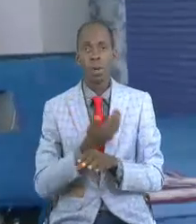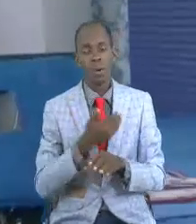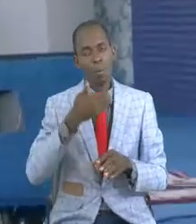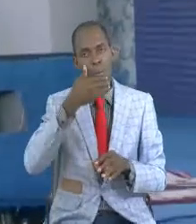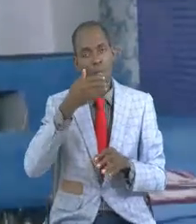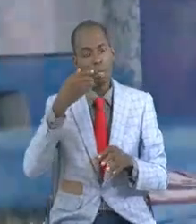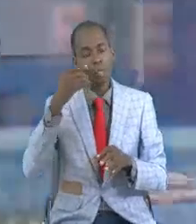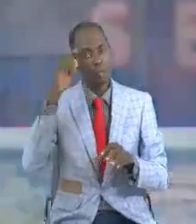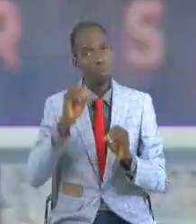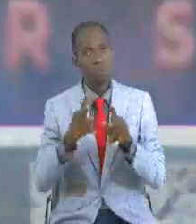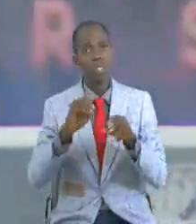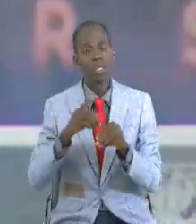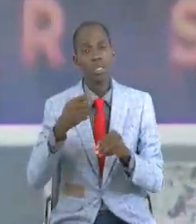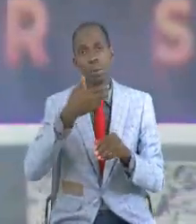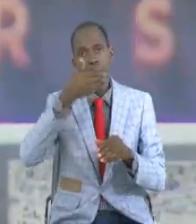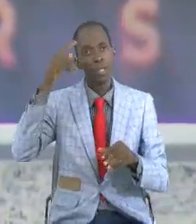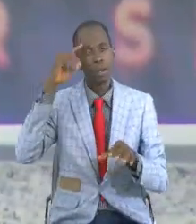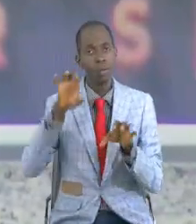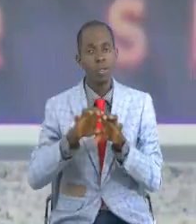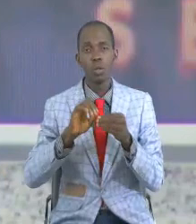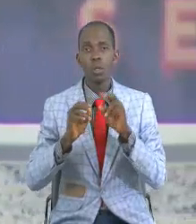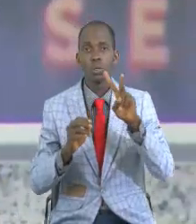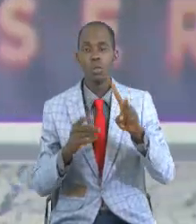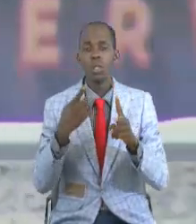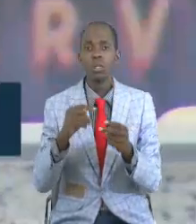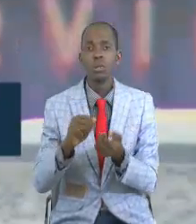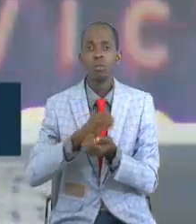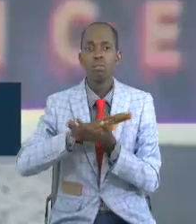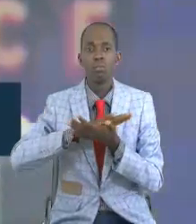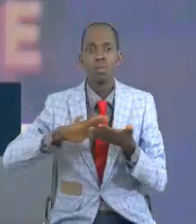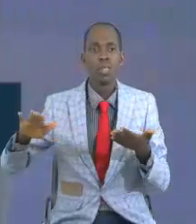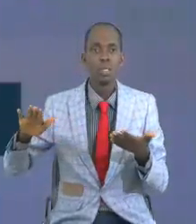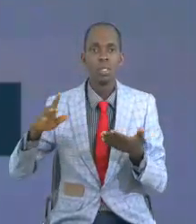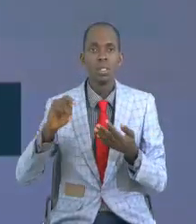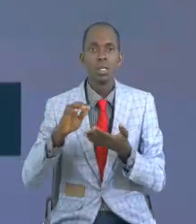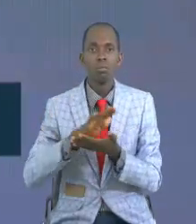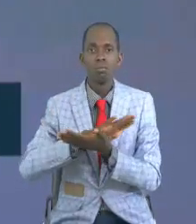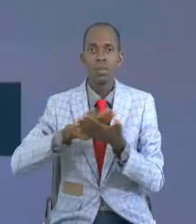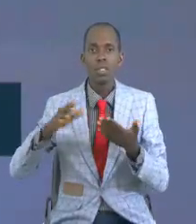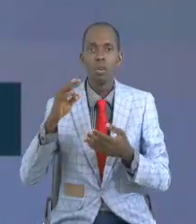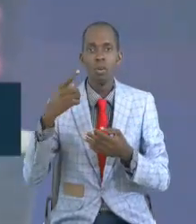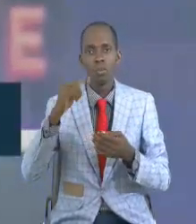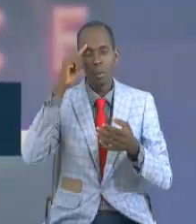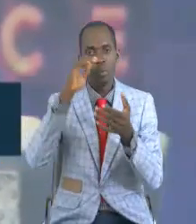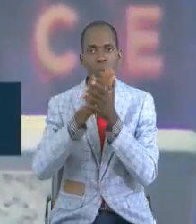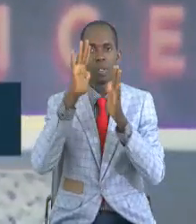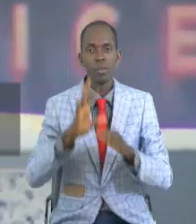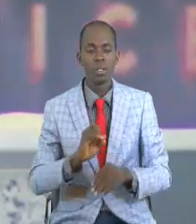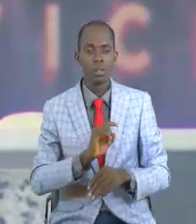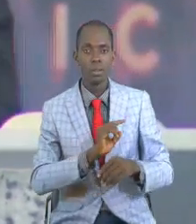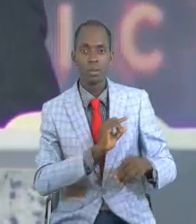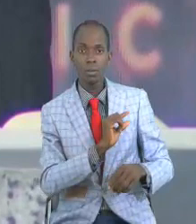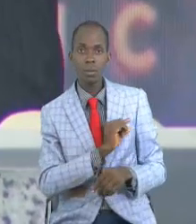Number two, the purging of the believer's conscience. Number three, our